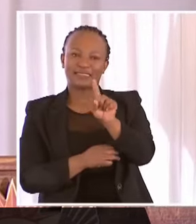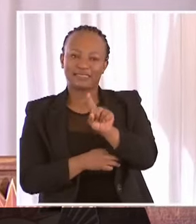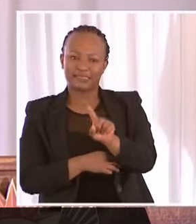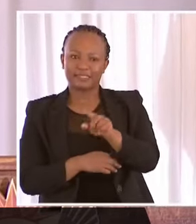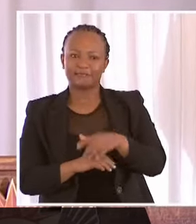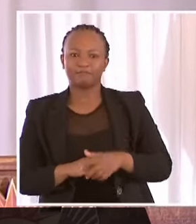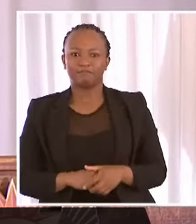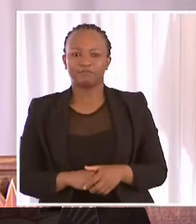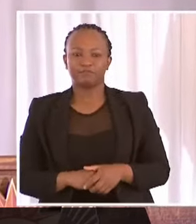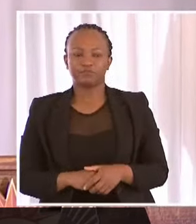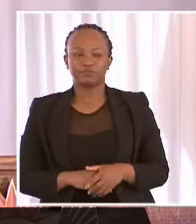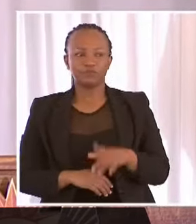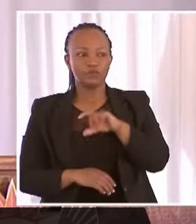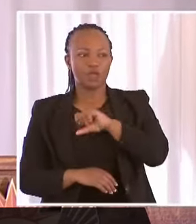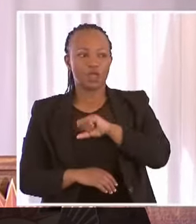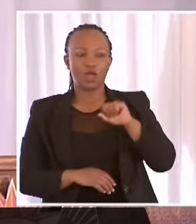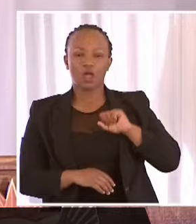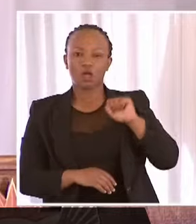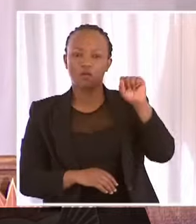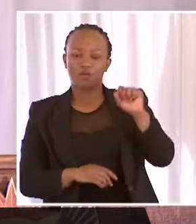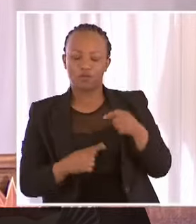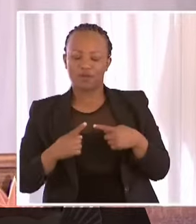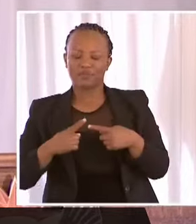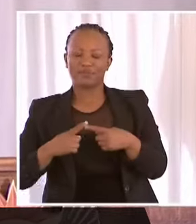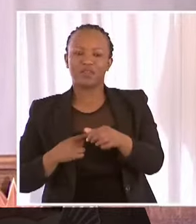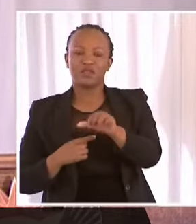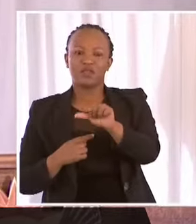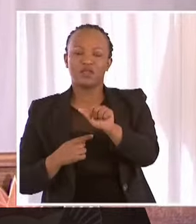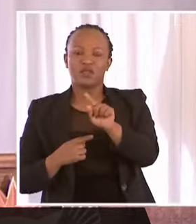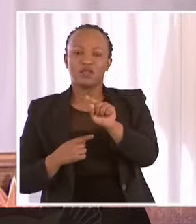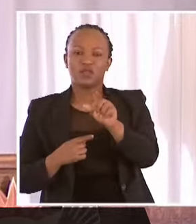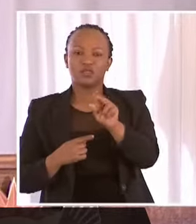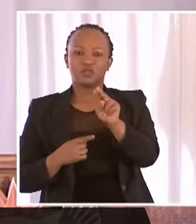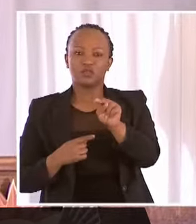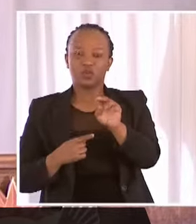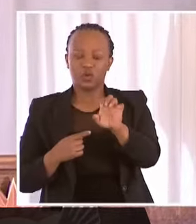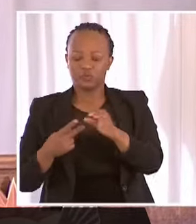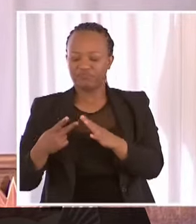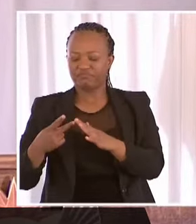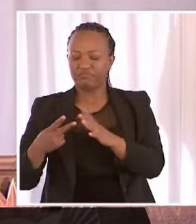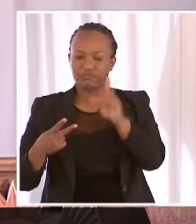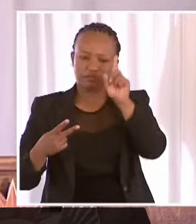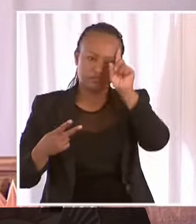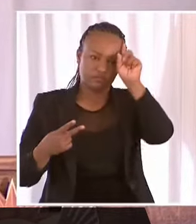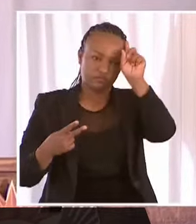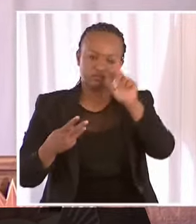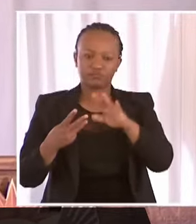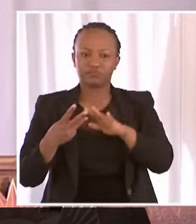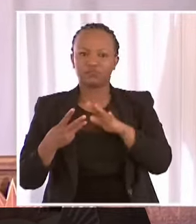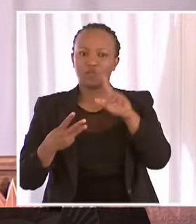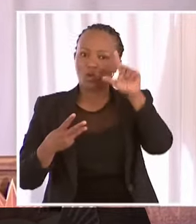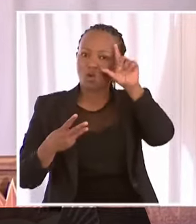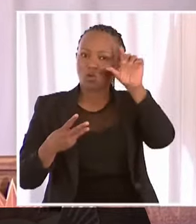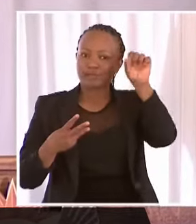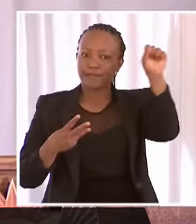And let Comrades Anton Lembede, Tata Madiba, Luthuli, Comrade Tambo, Nkosi